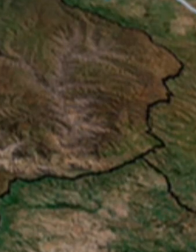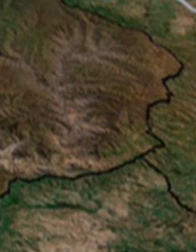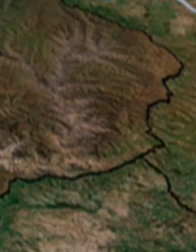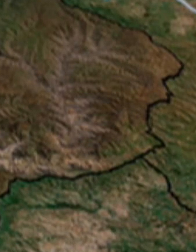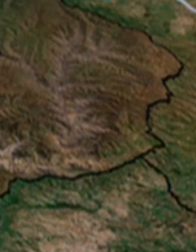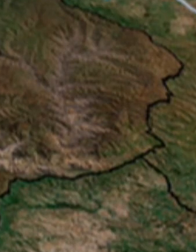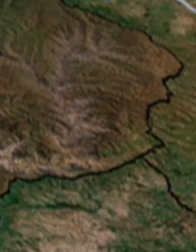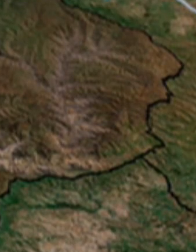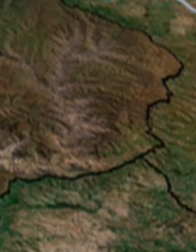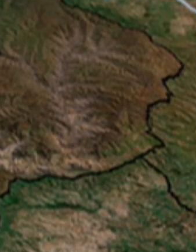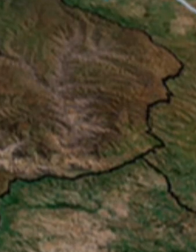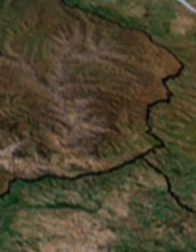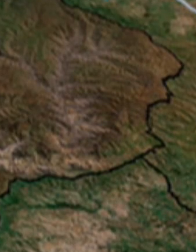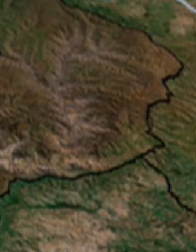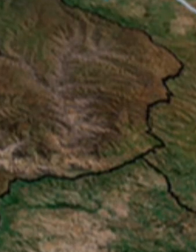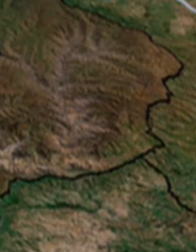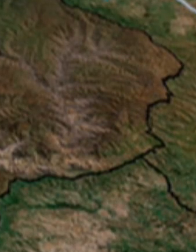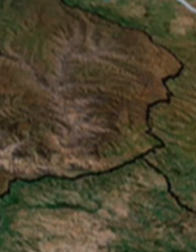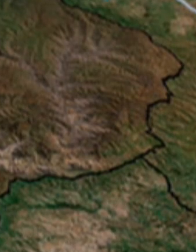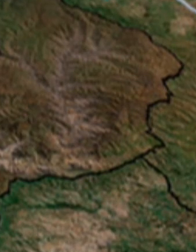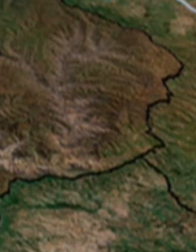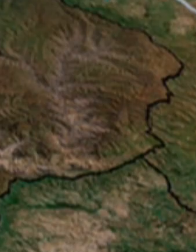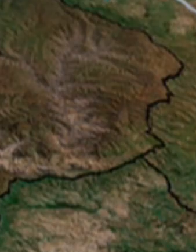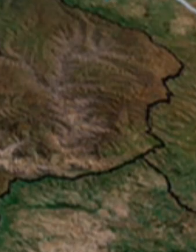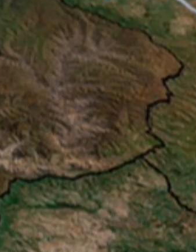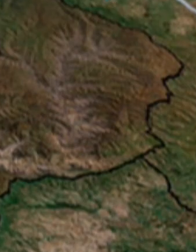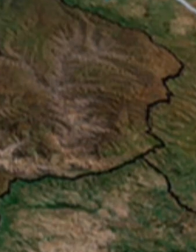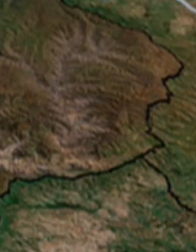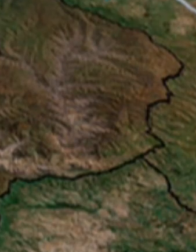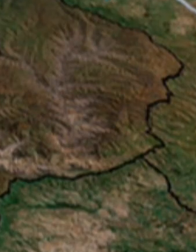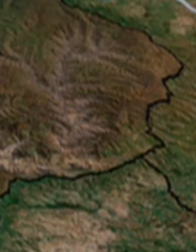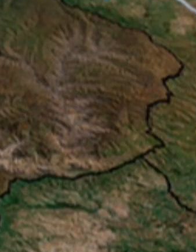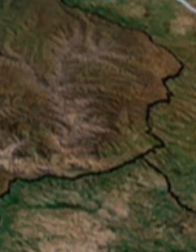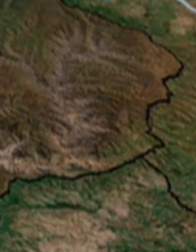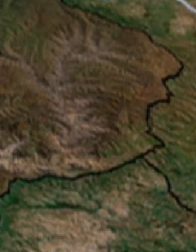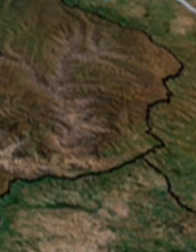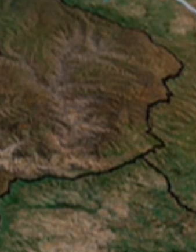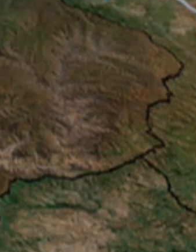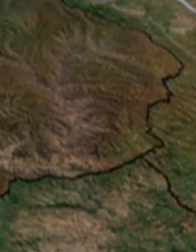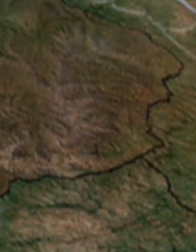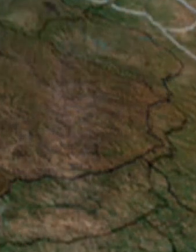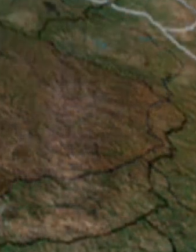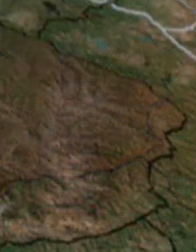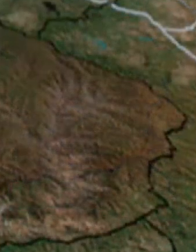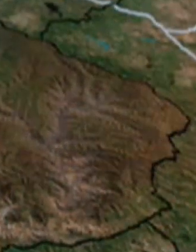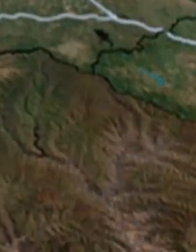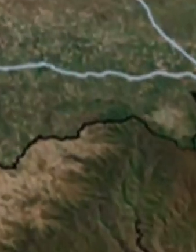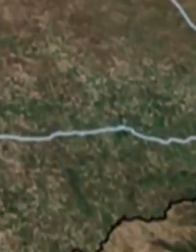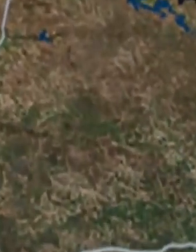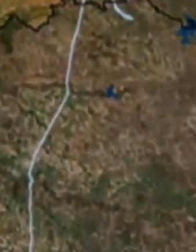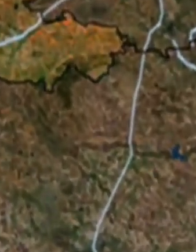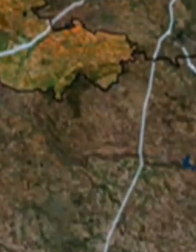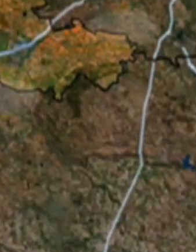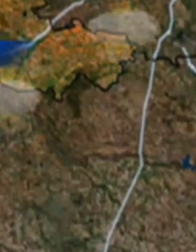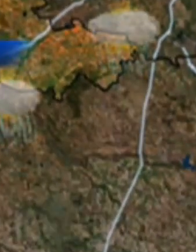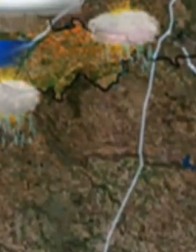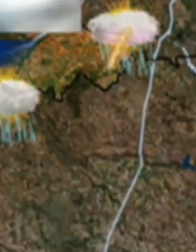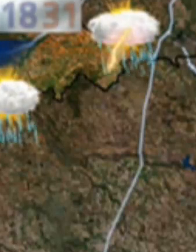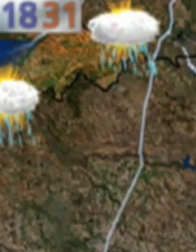60 go ya go di le 33 re bela Fixburg ka dikgata di le 30 mo thapameng me re lebella Bokone Bophirima